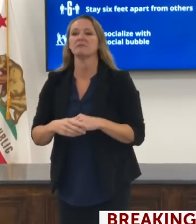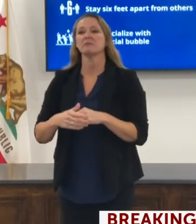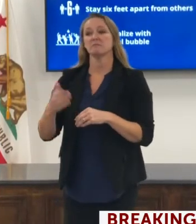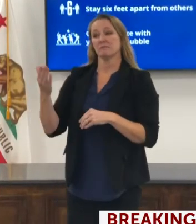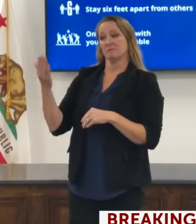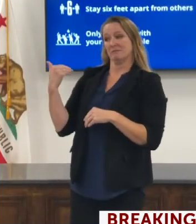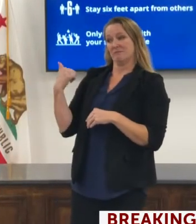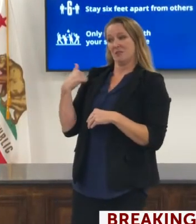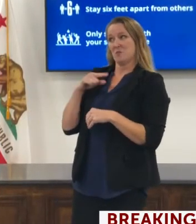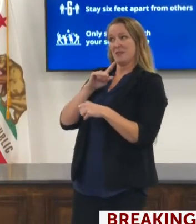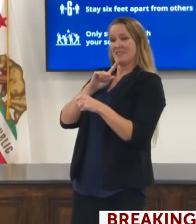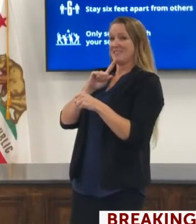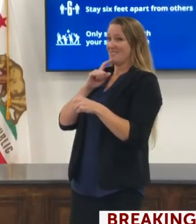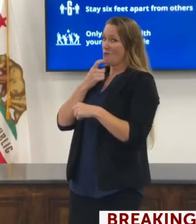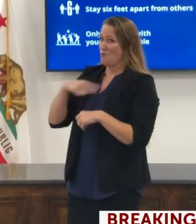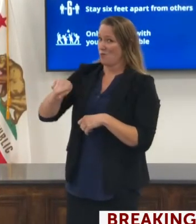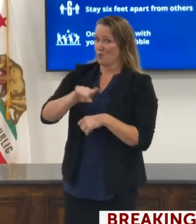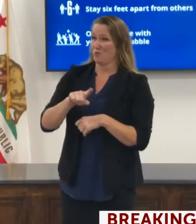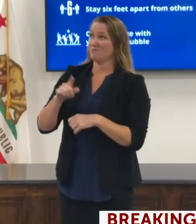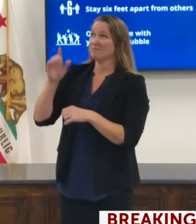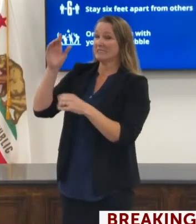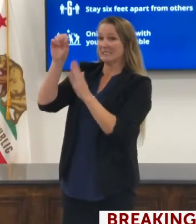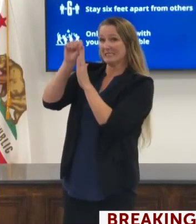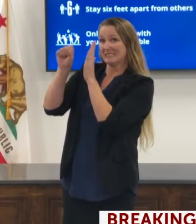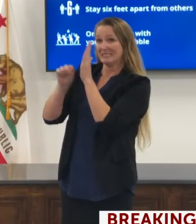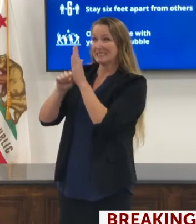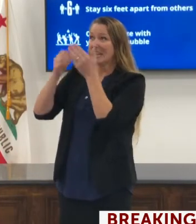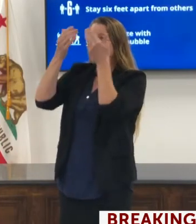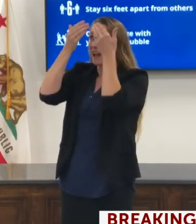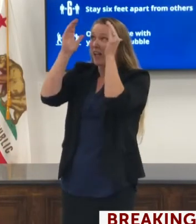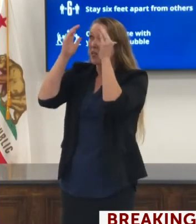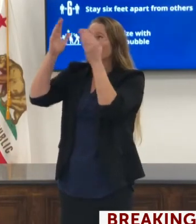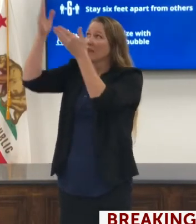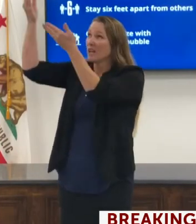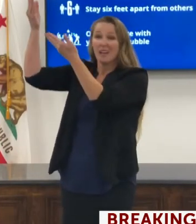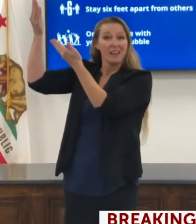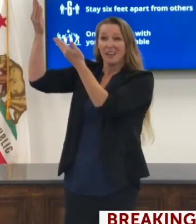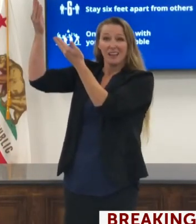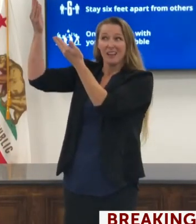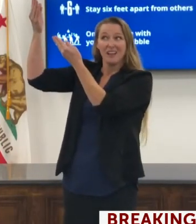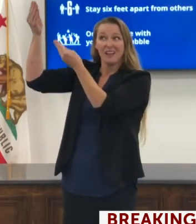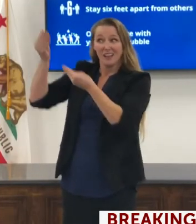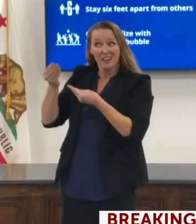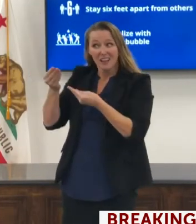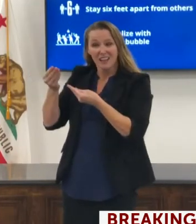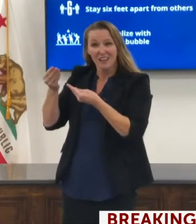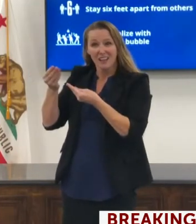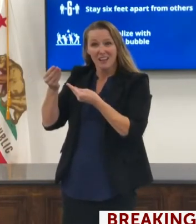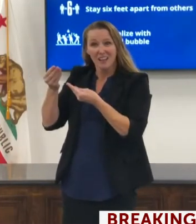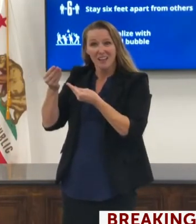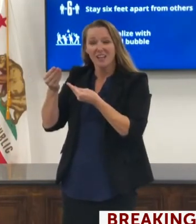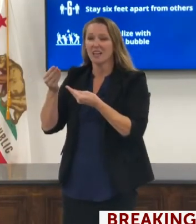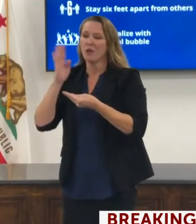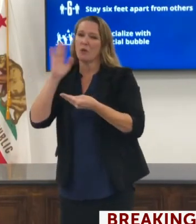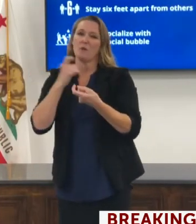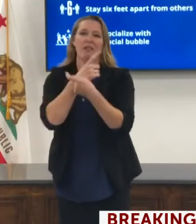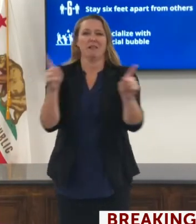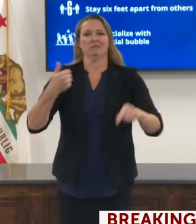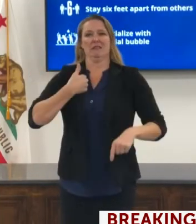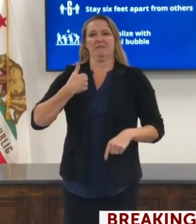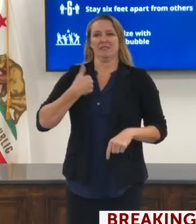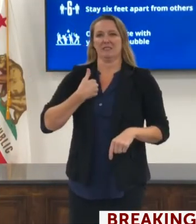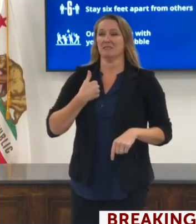Halloween guidance. If the state's guidance, as promised, was not forthcoming, we did not receive that guidance as we had